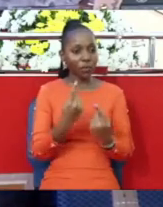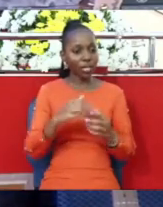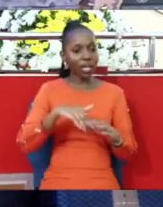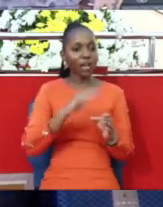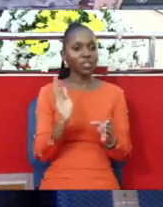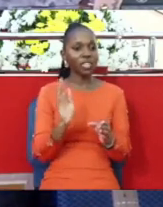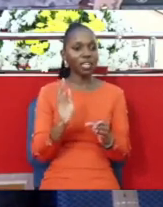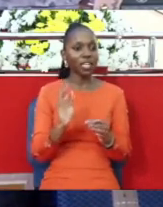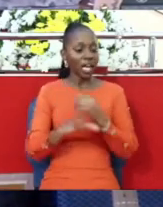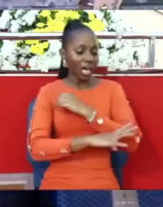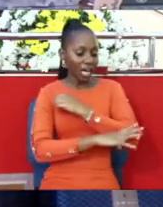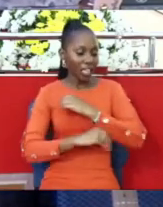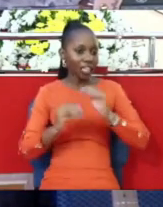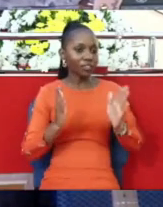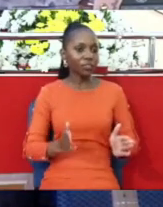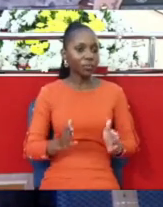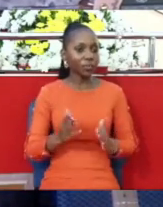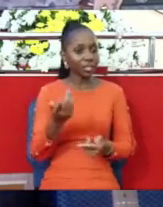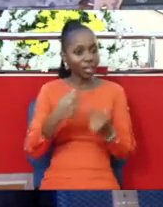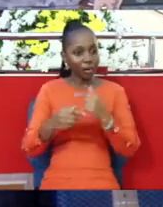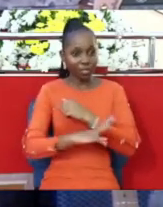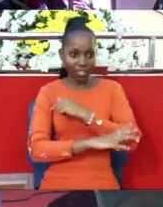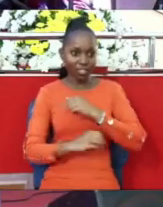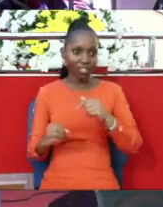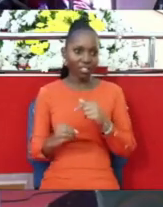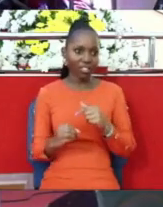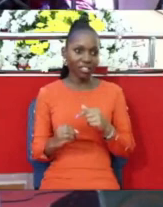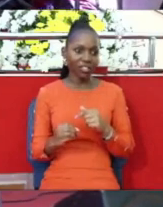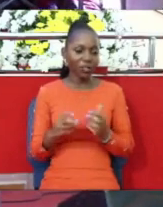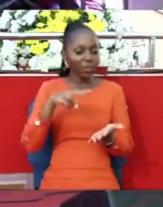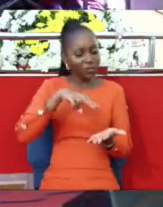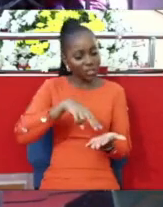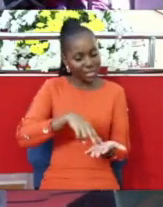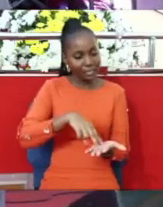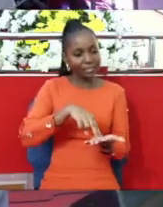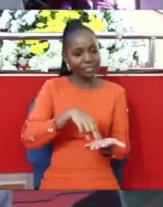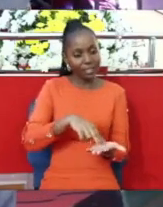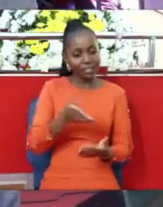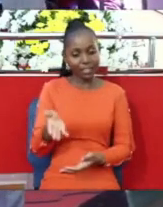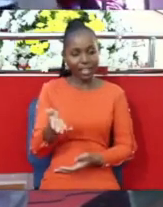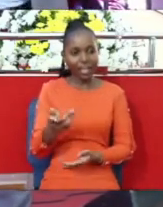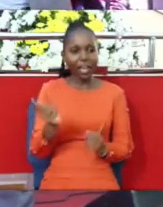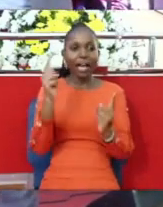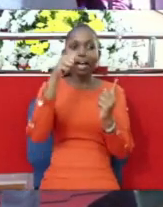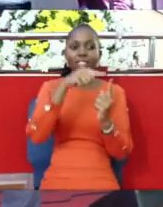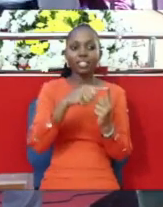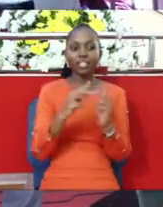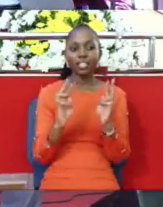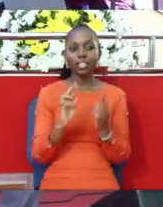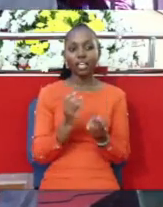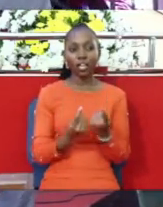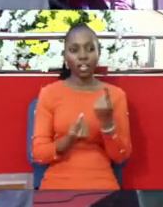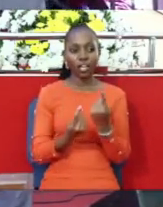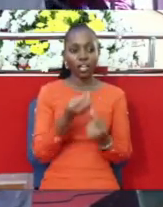God has moved you from that one. Aha, nasema kwamba Bwana amekutoa pale. To one that is one bedroom. Akakuingiza kwenye. But it has a kitchen.